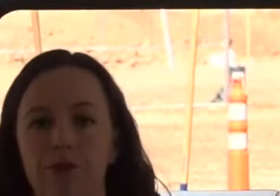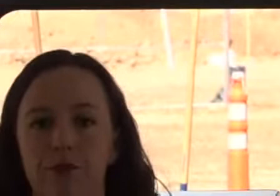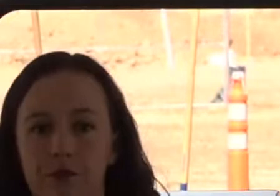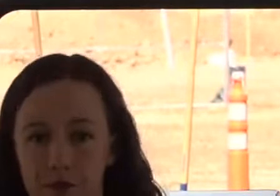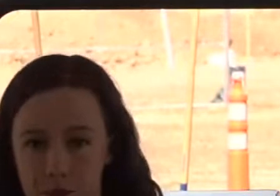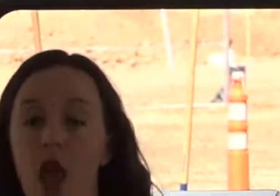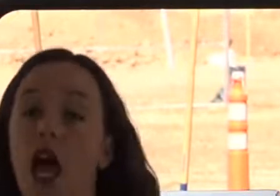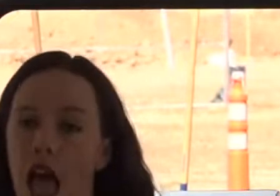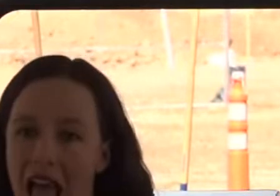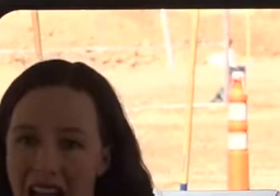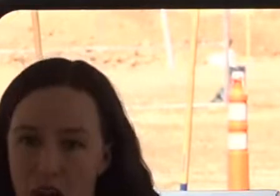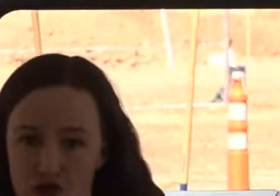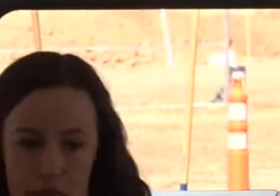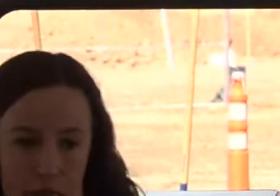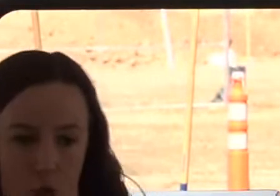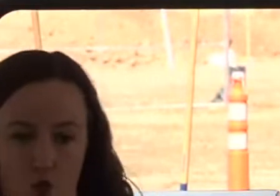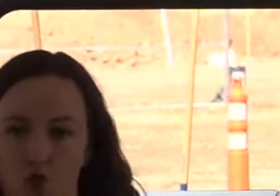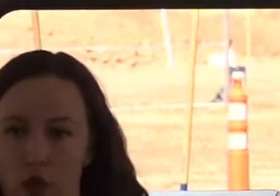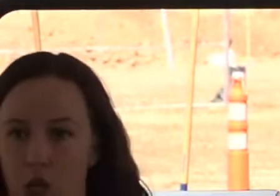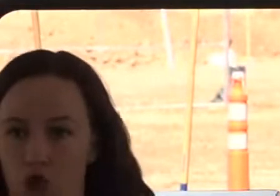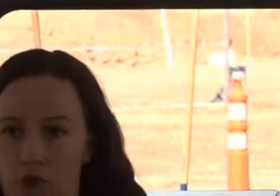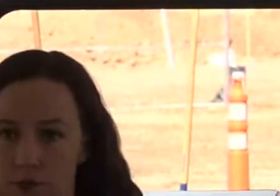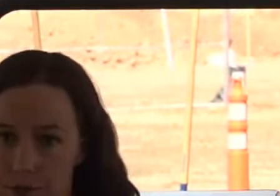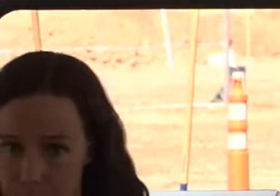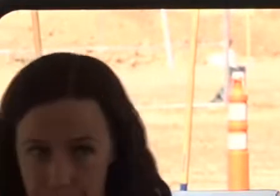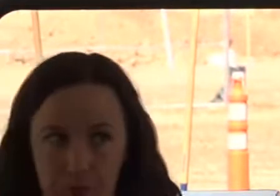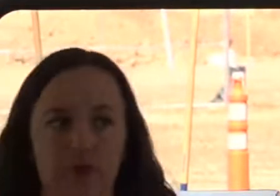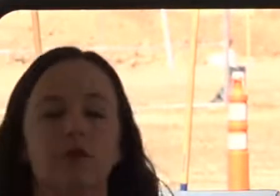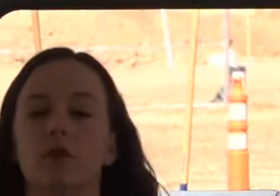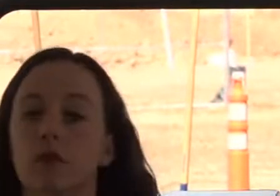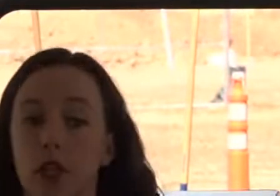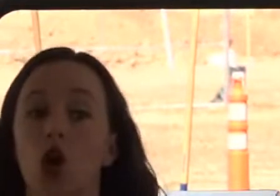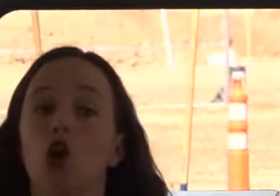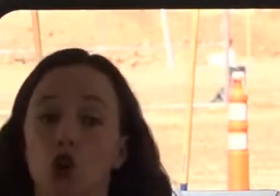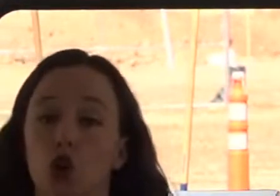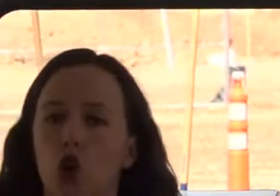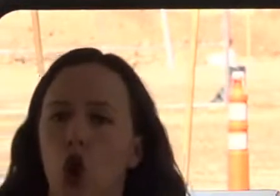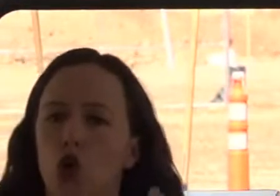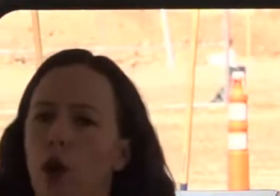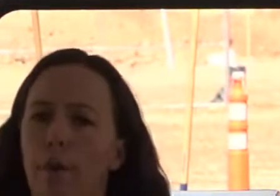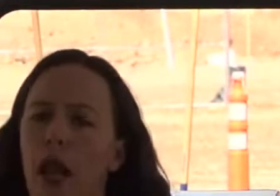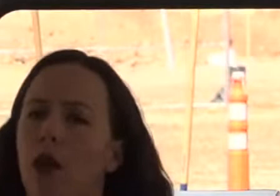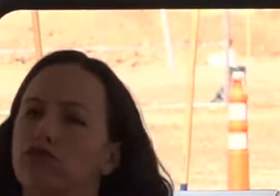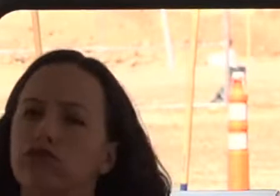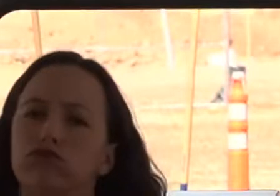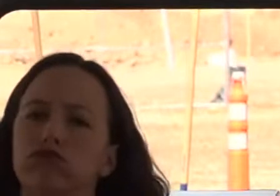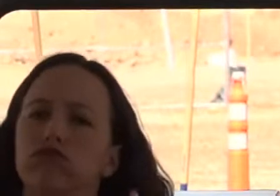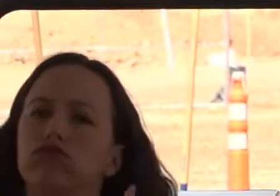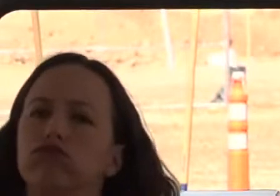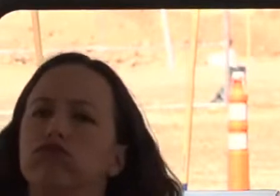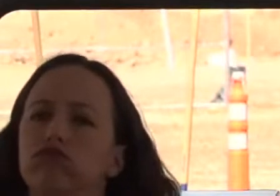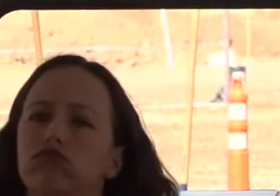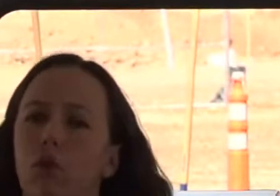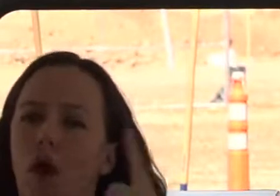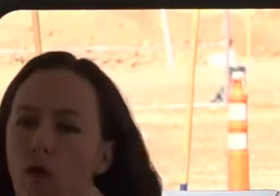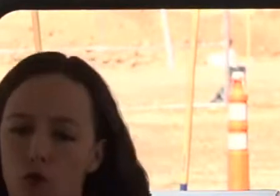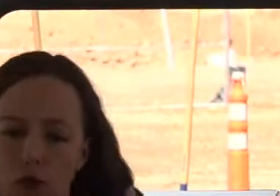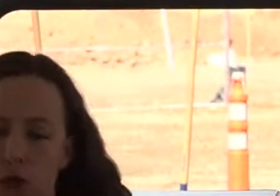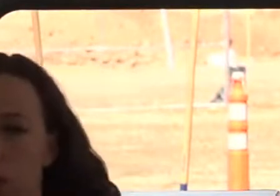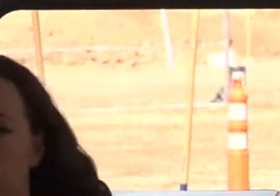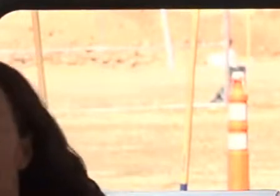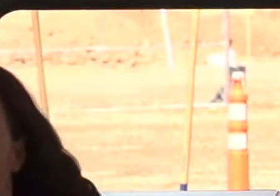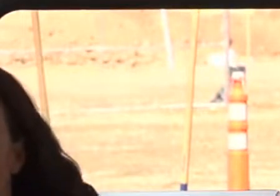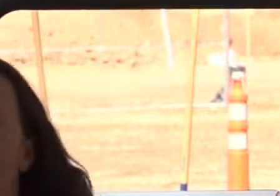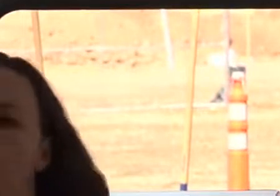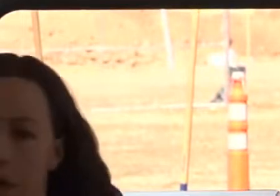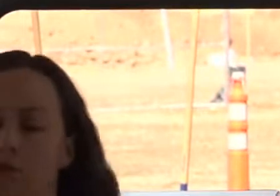things that are important here at Clovis Community College, and I see Dr. Bennett is so passionate about this campus, and it's exciting